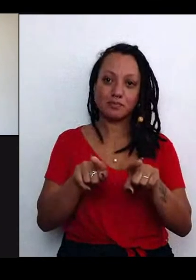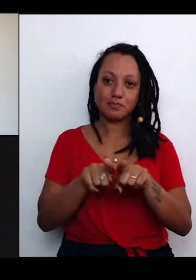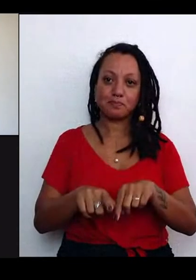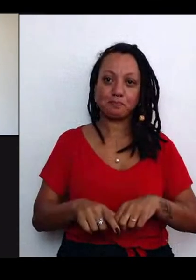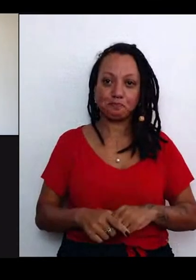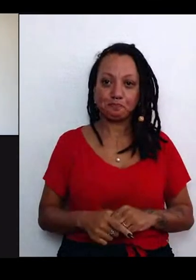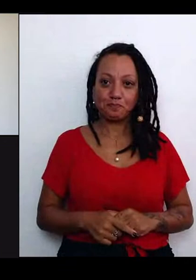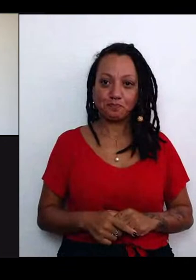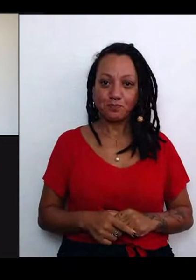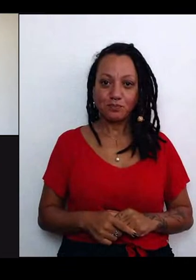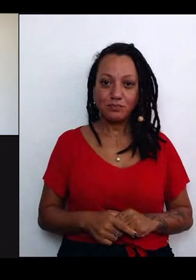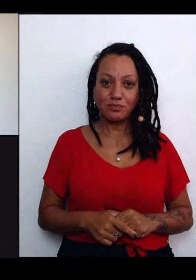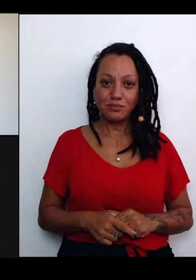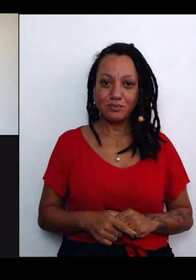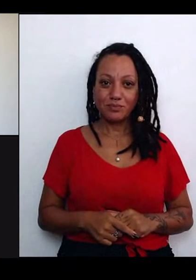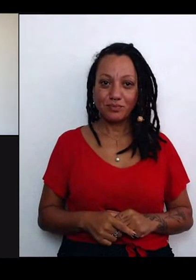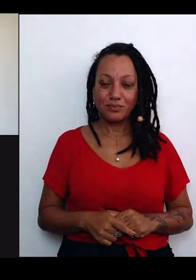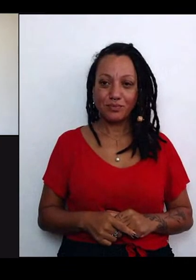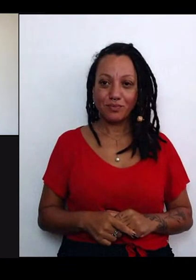um foreign